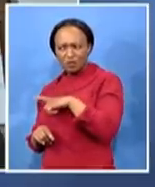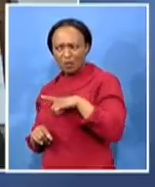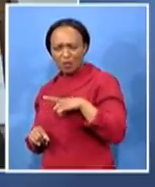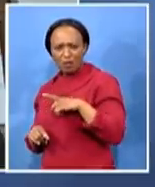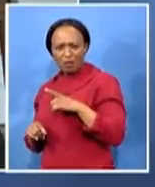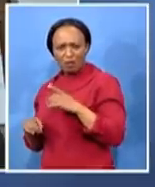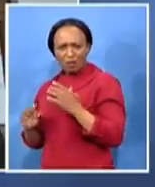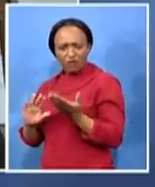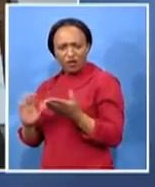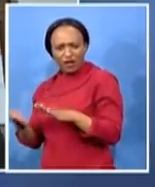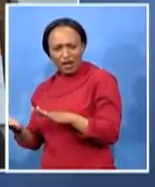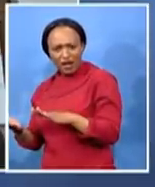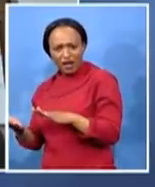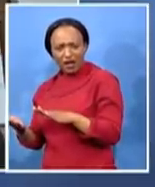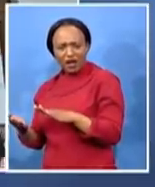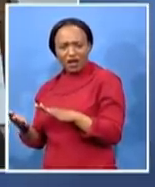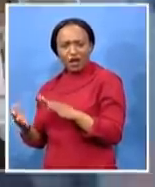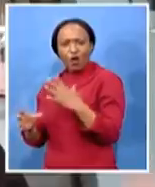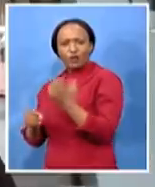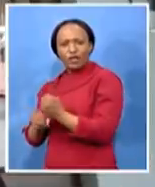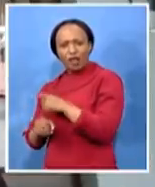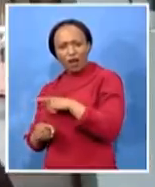adapt? Yeah. Yes,